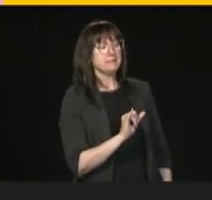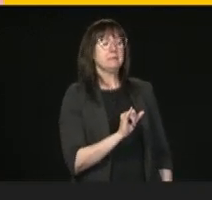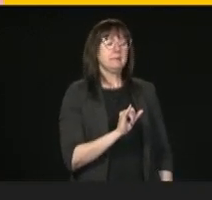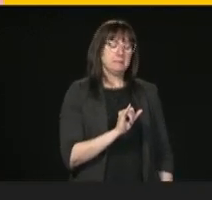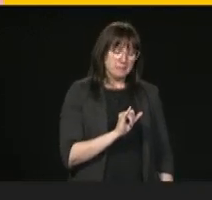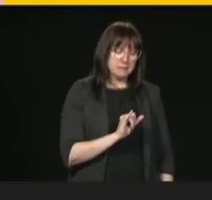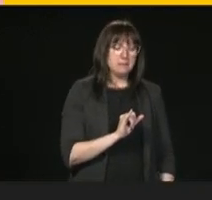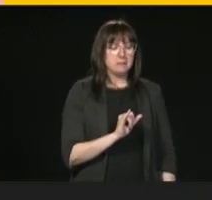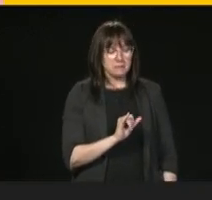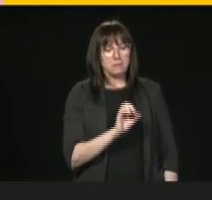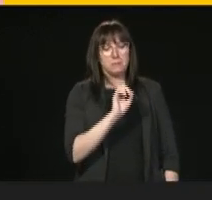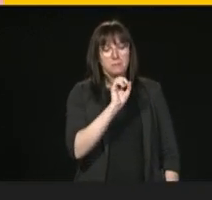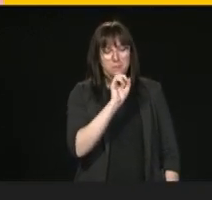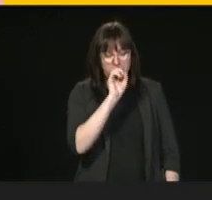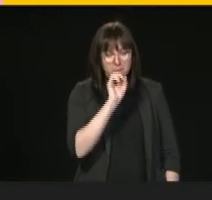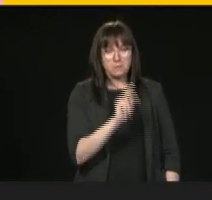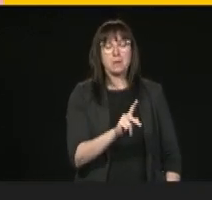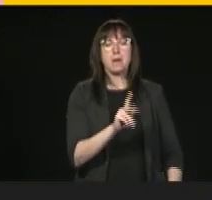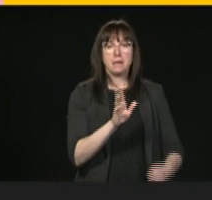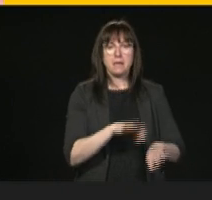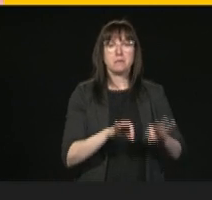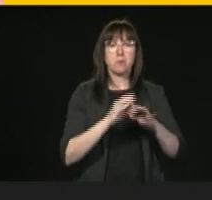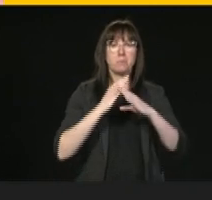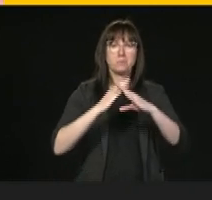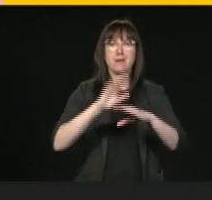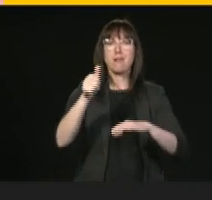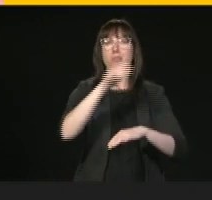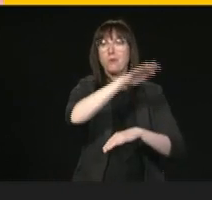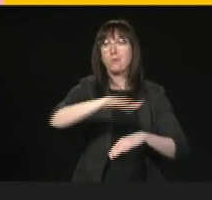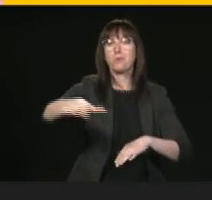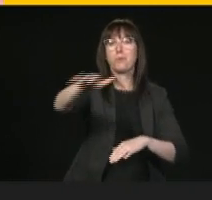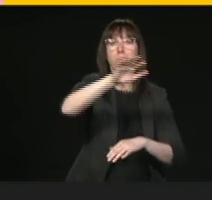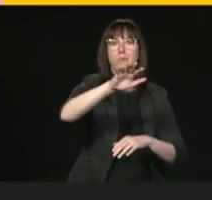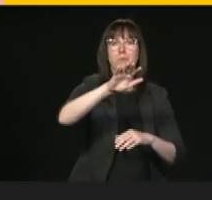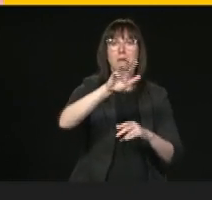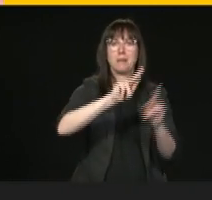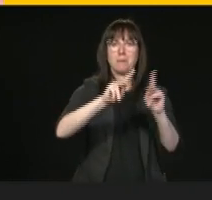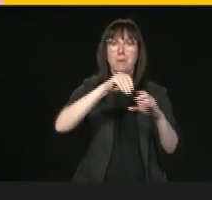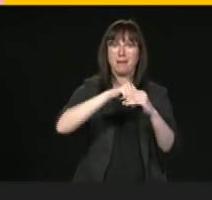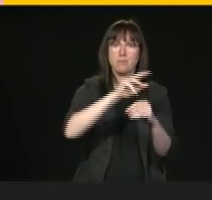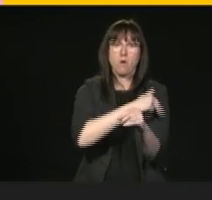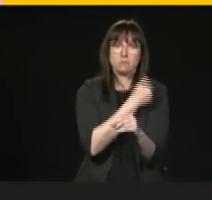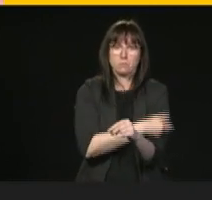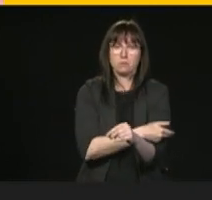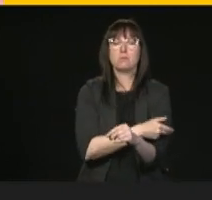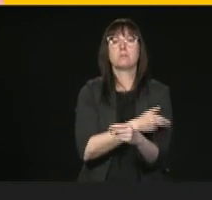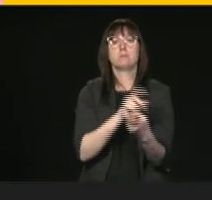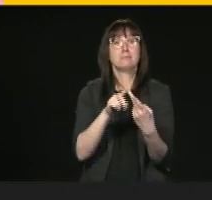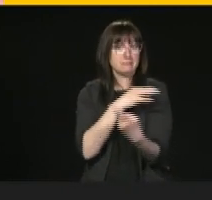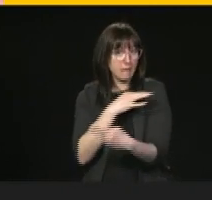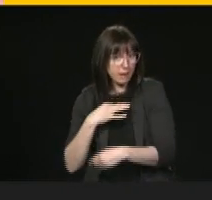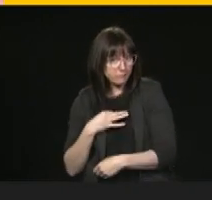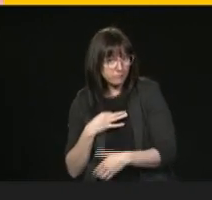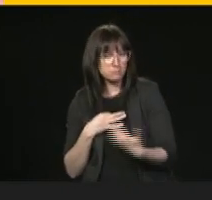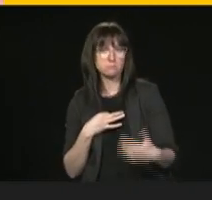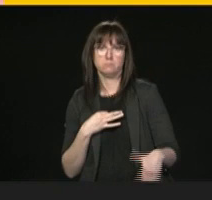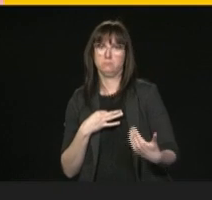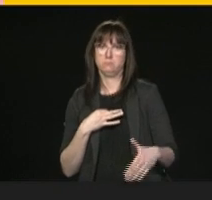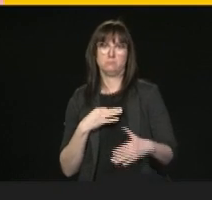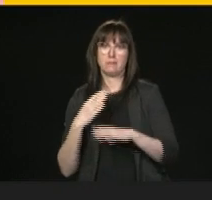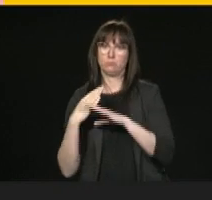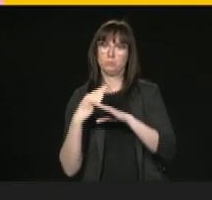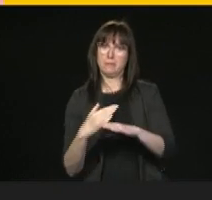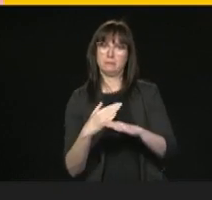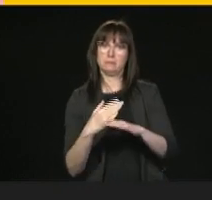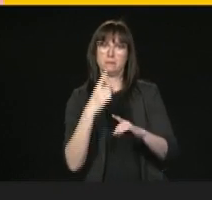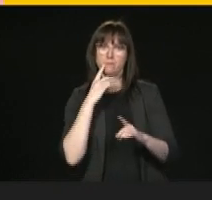protect other patients and also the staff in the hospitals from potential further exposure to the virus.